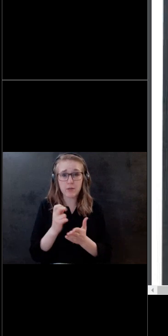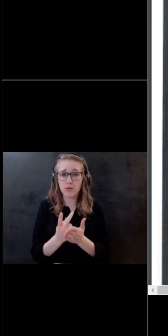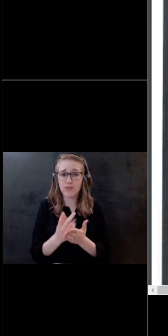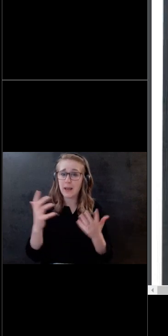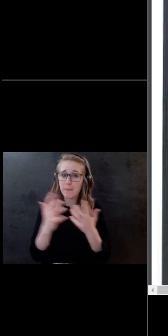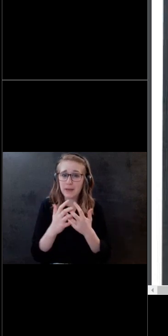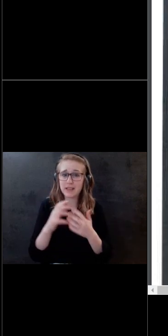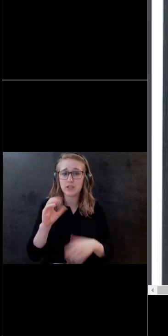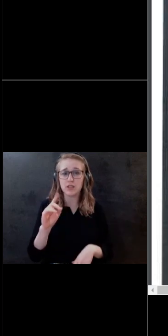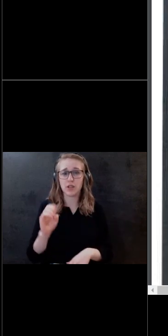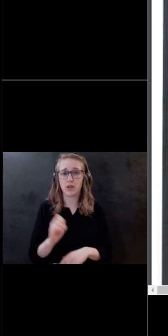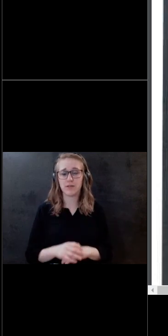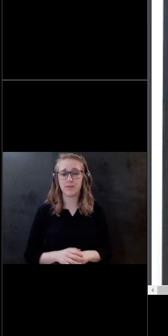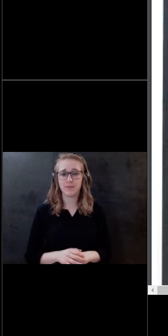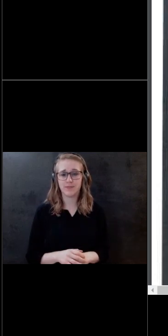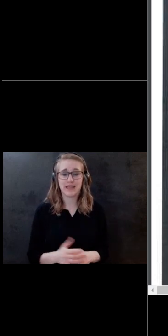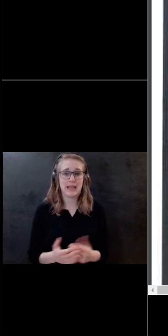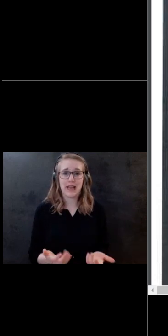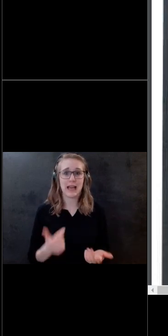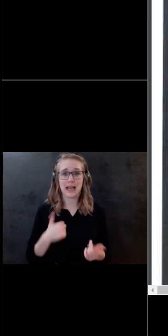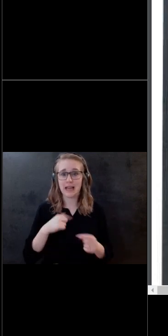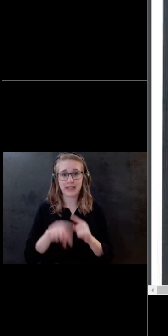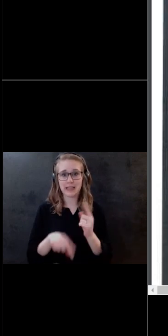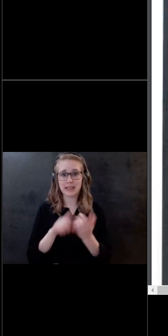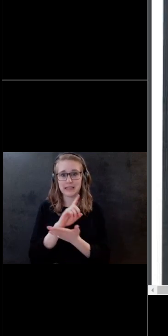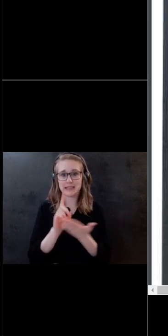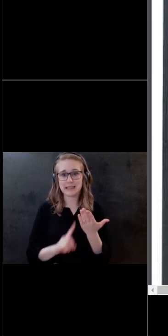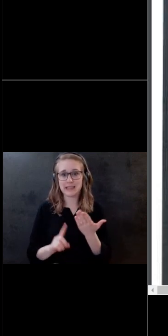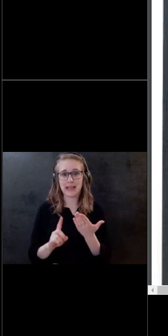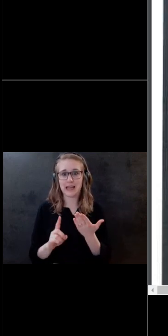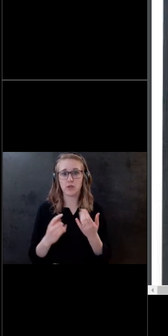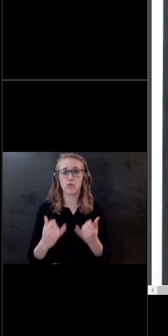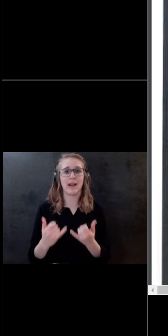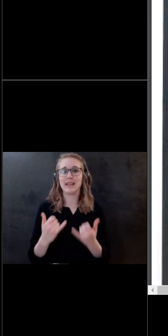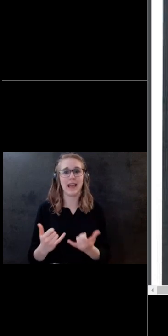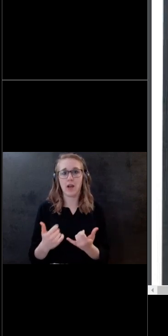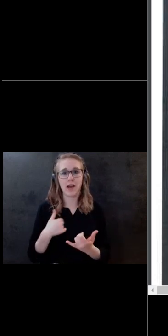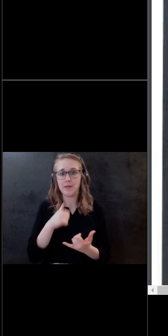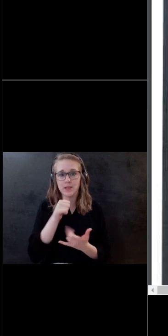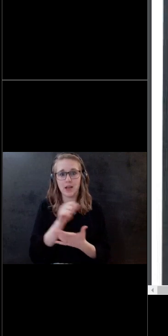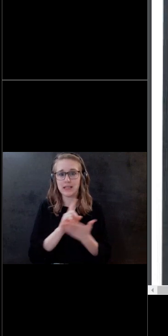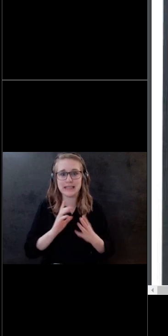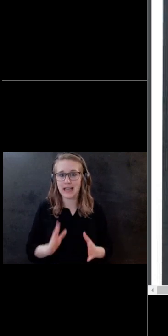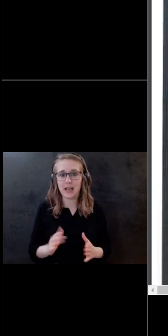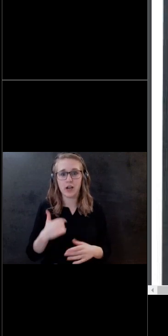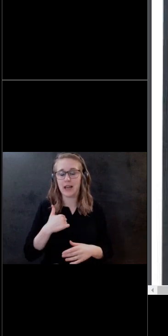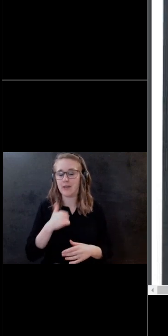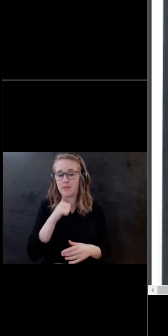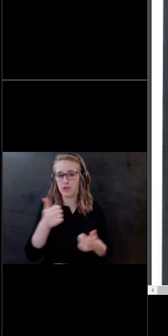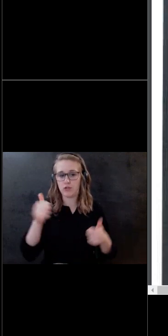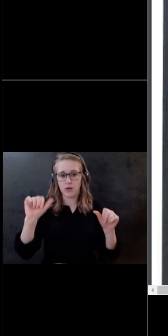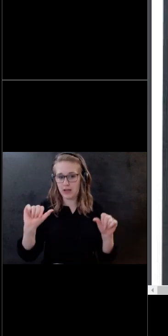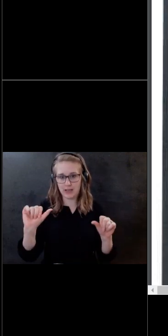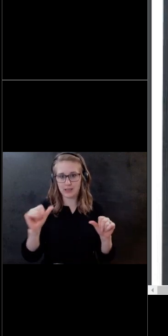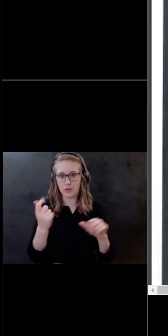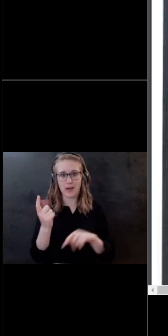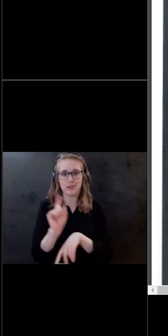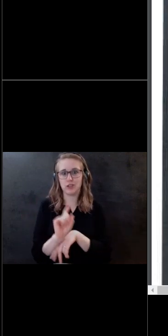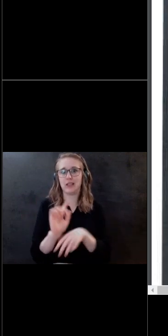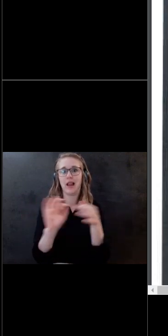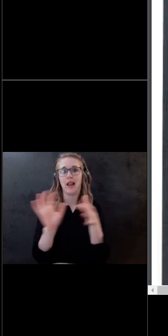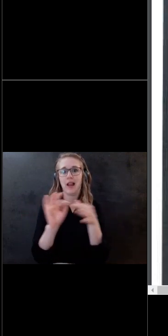code. I can't design on the dais. I'm not a designer. I wouldn't attempt to. So I can't give you